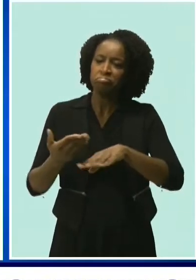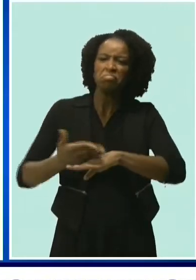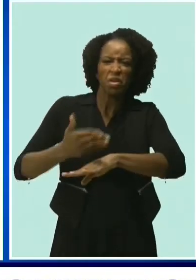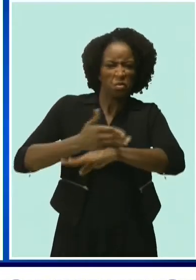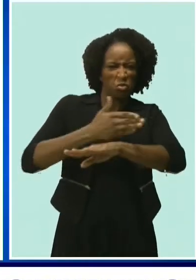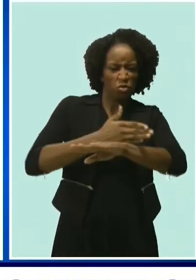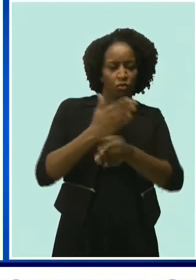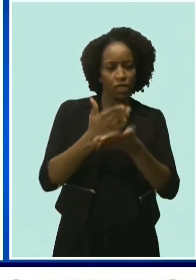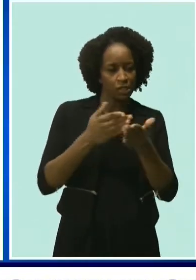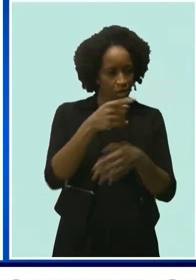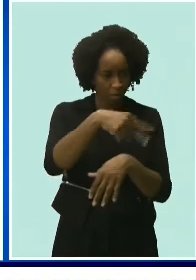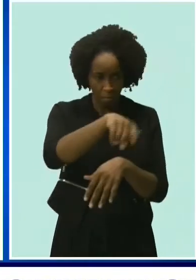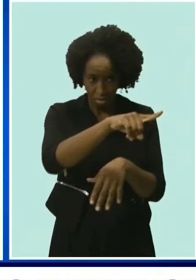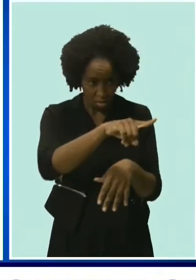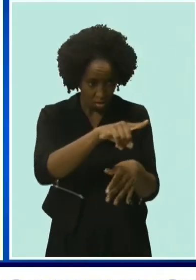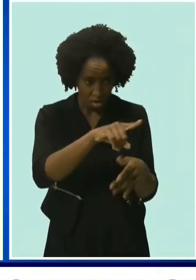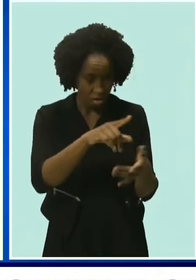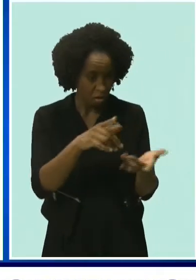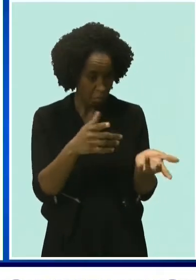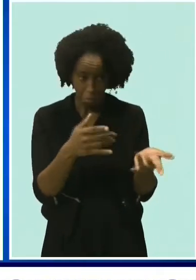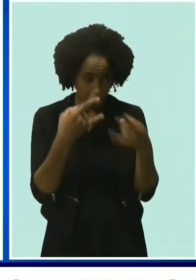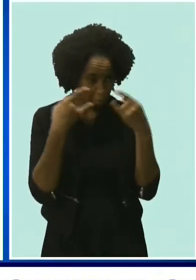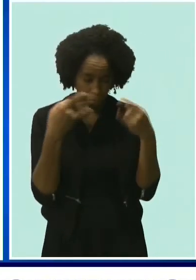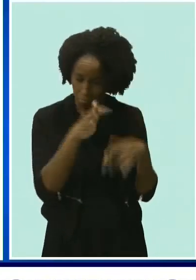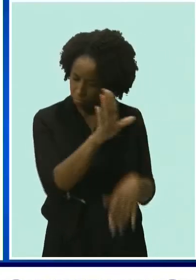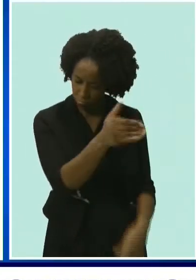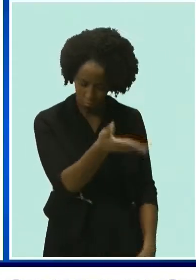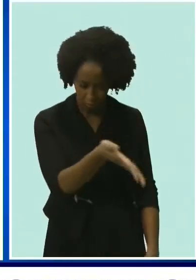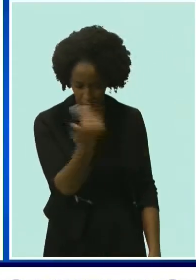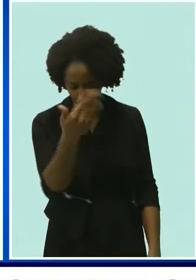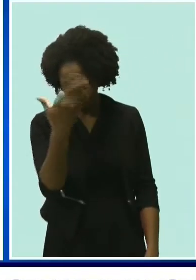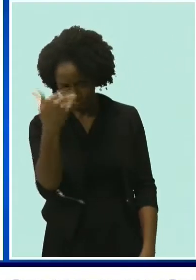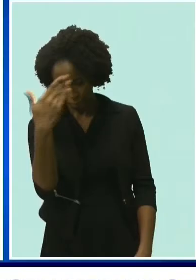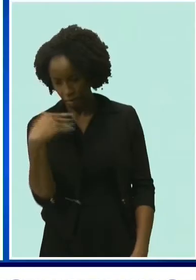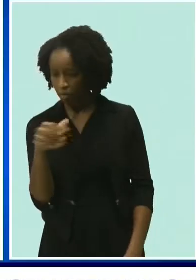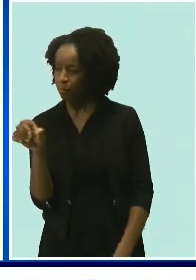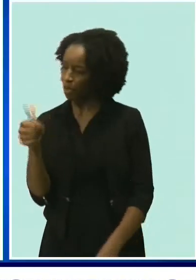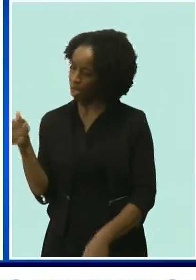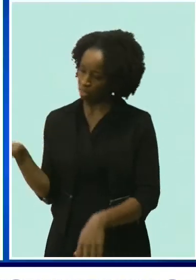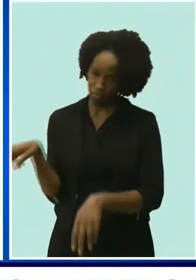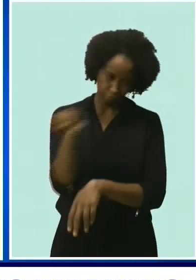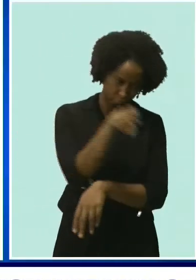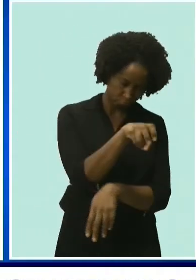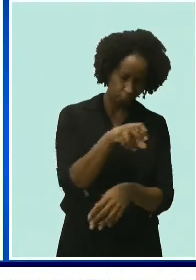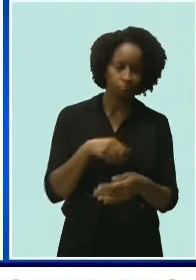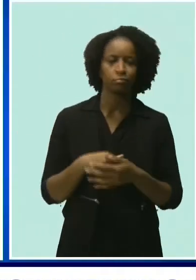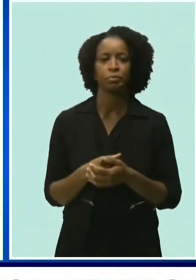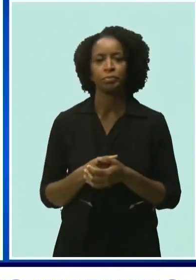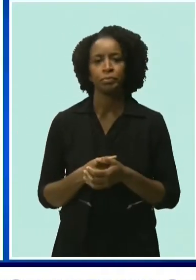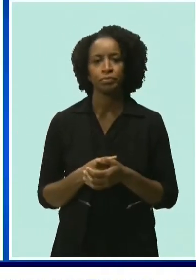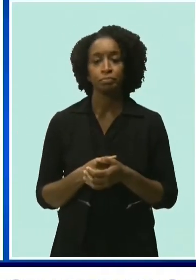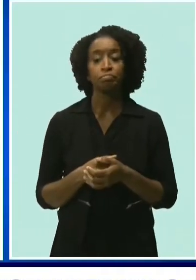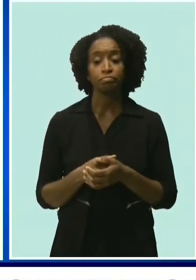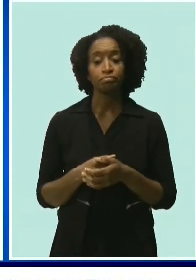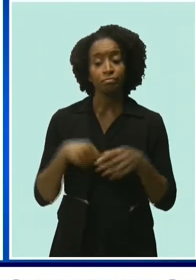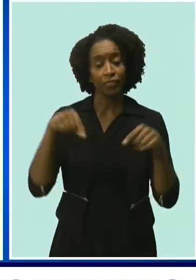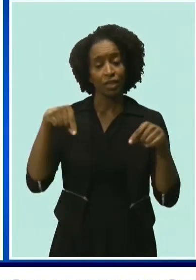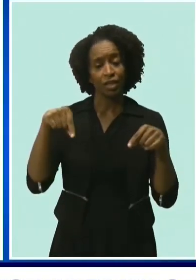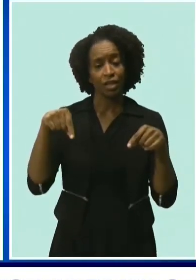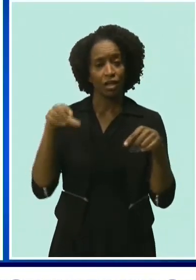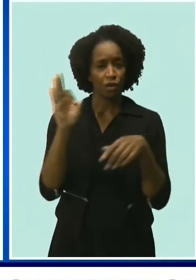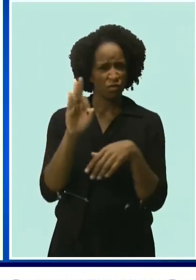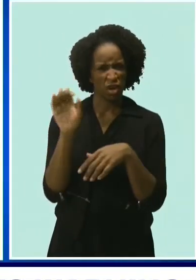go. As we go into the weekend, we know that there are a number of entertainment events planned, and hopefully we will be spared